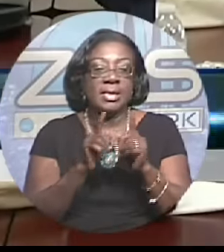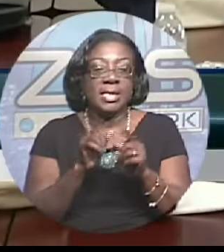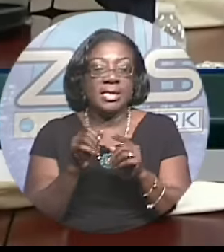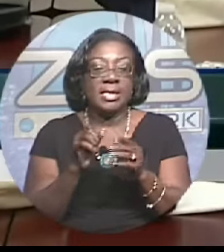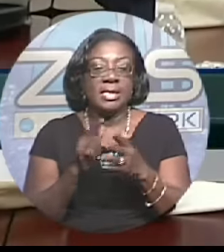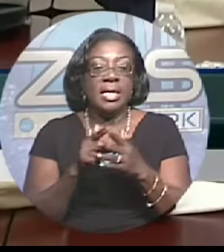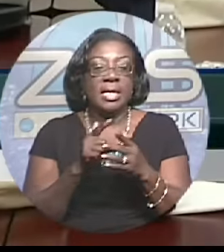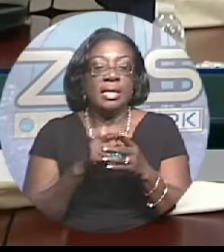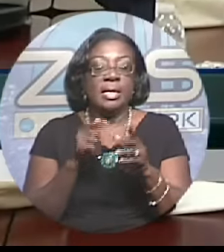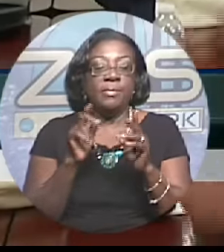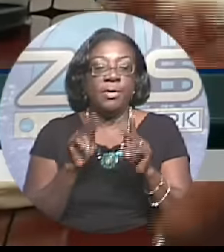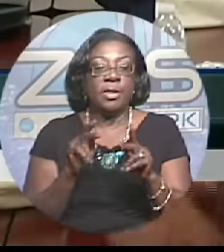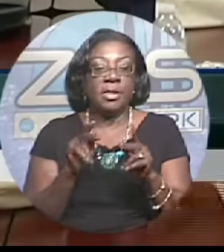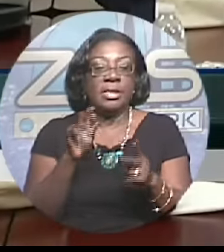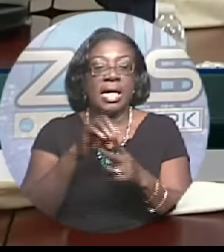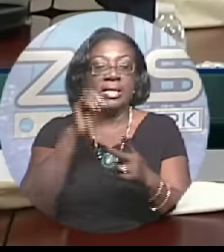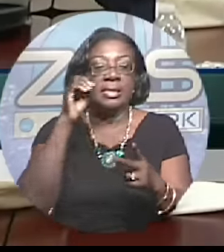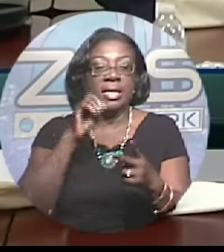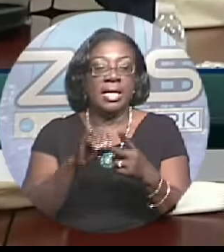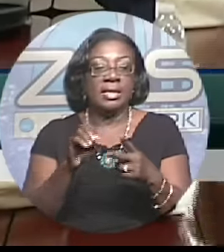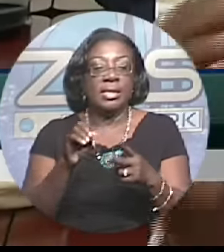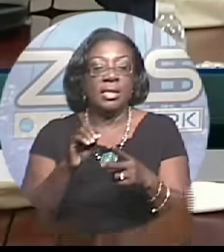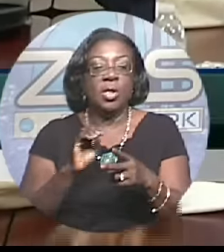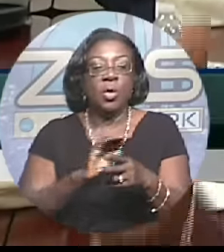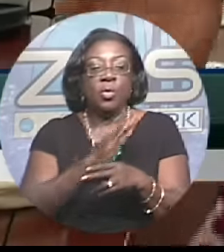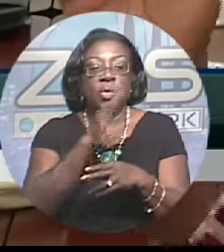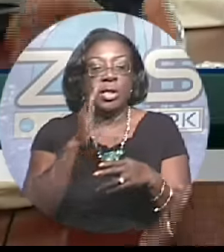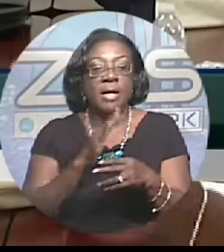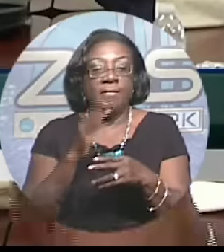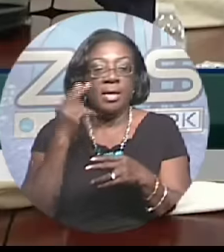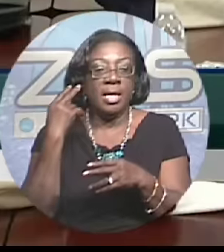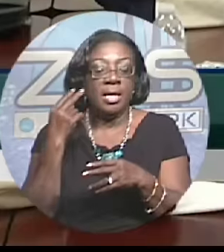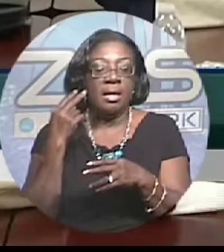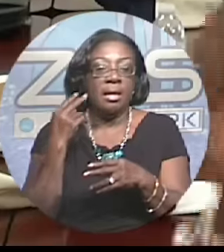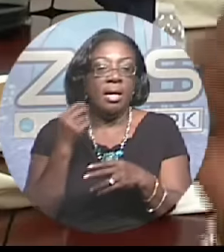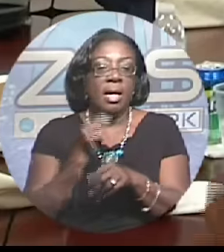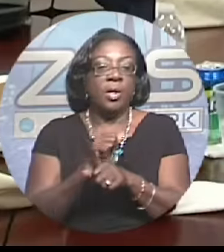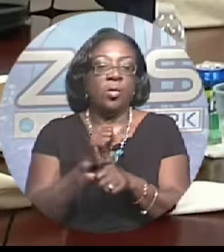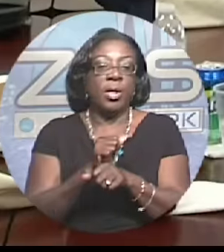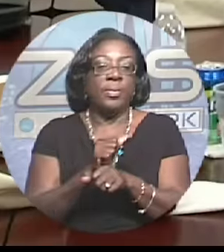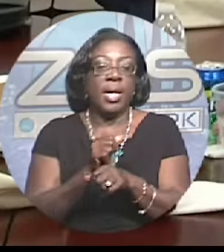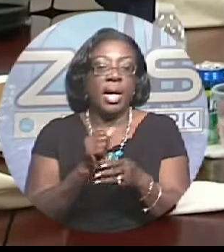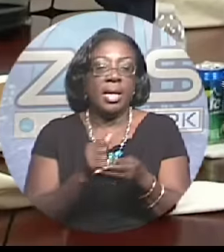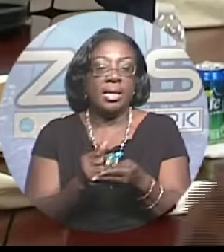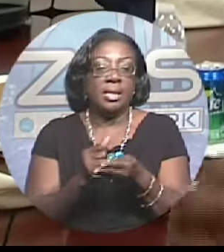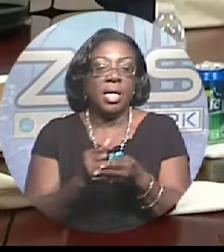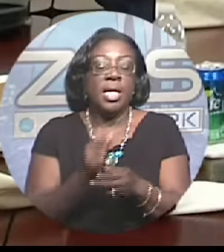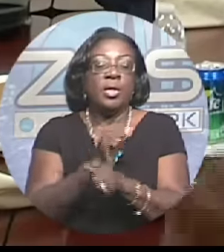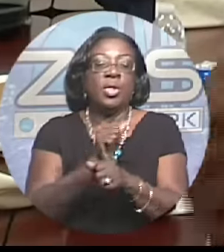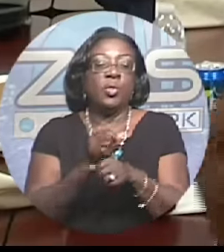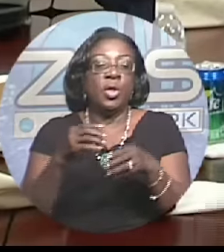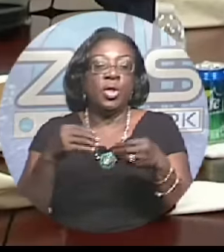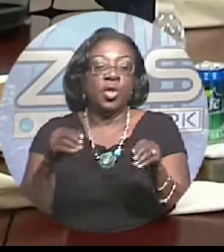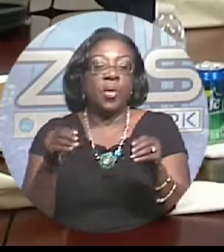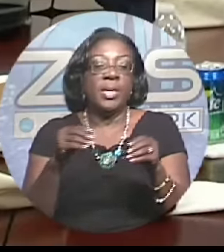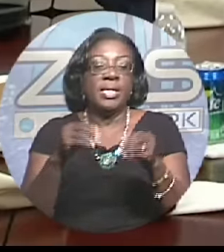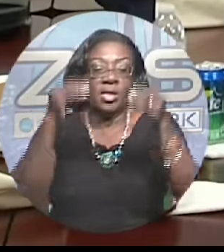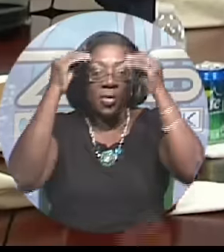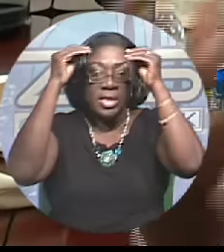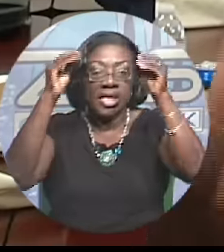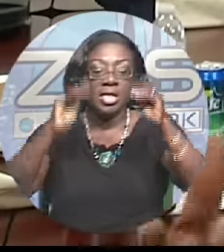persons' acts are enacted, and you never hear, you know, what went behind it. This workshop was definitely to teach